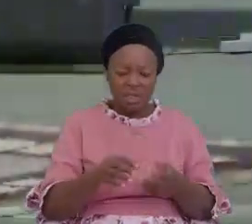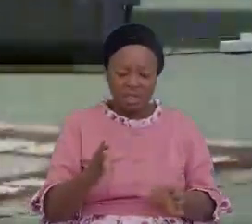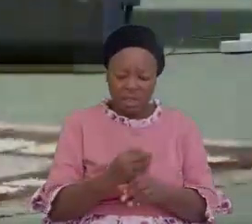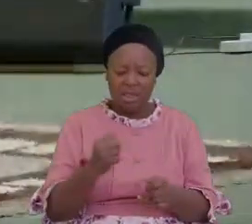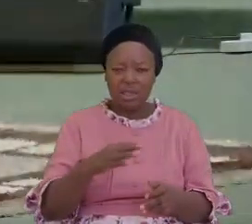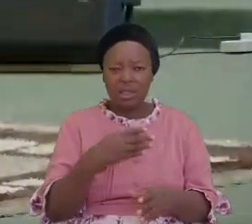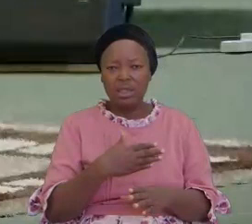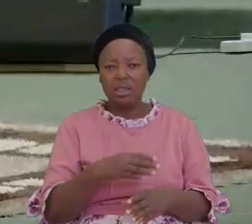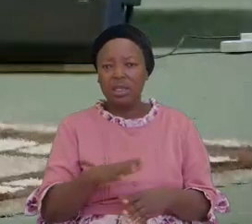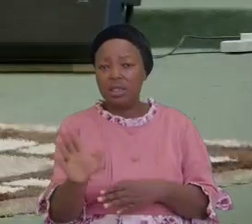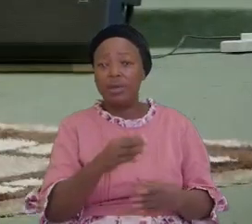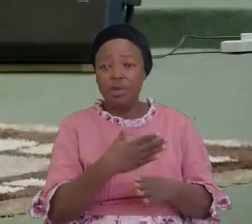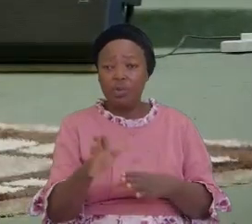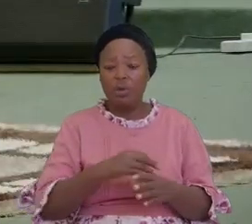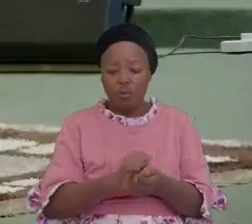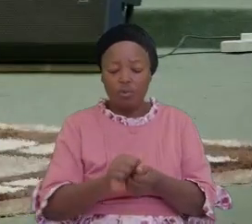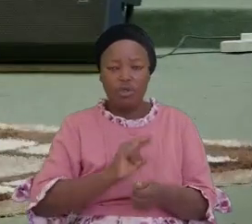from them.